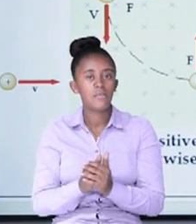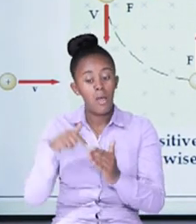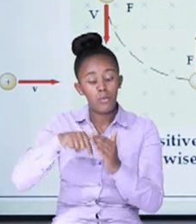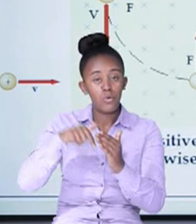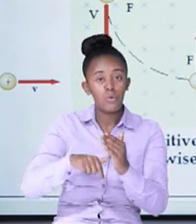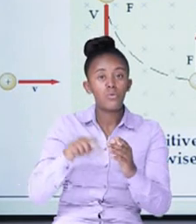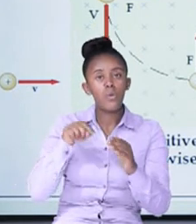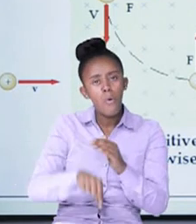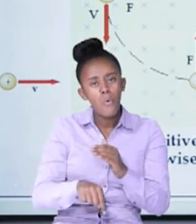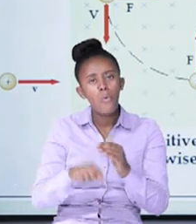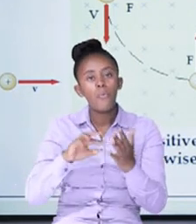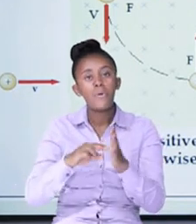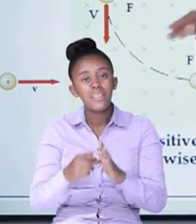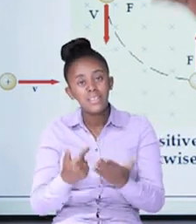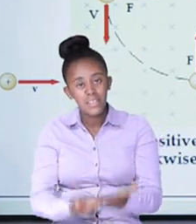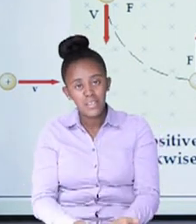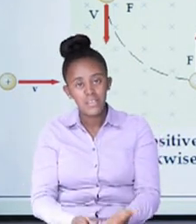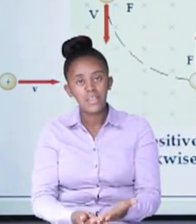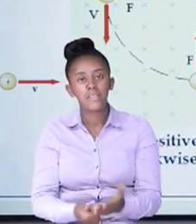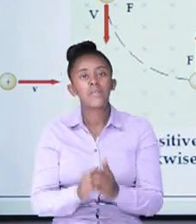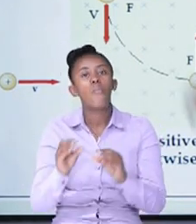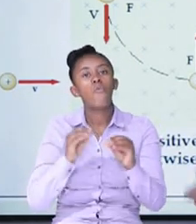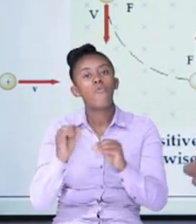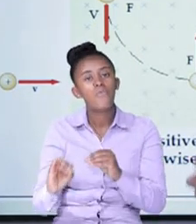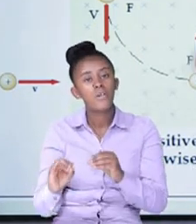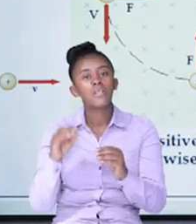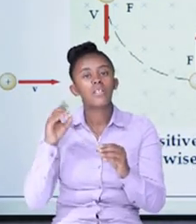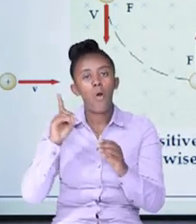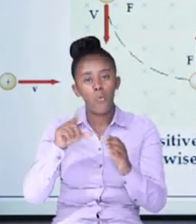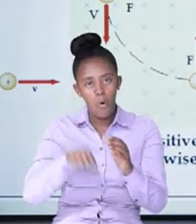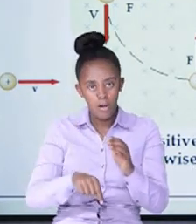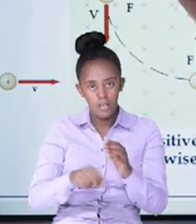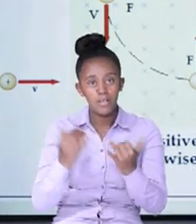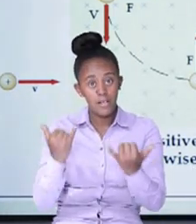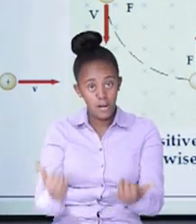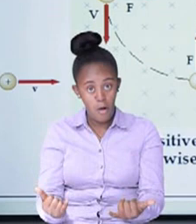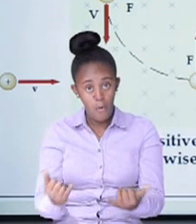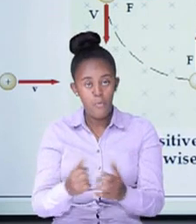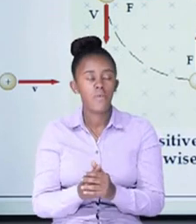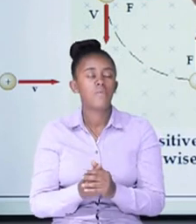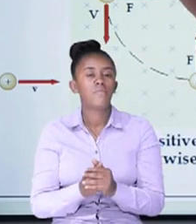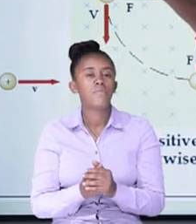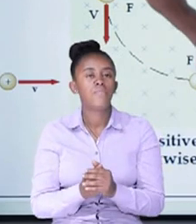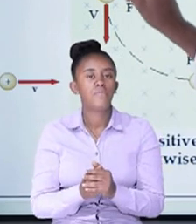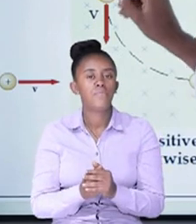downward, meaning this charged particle is gradually moving downward. And now it reaches here.